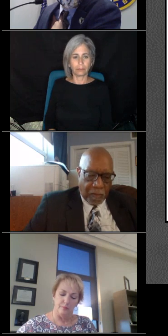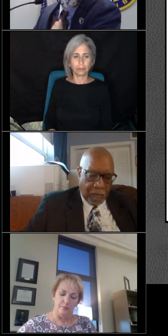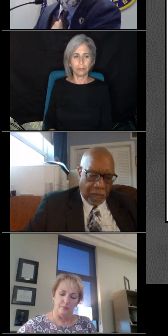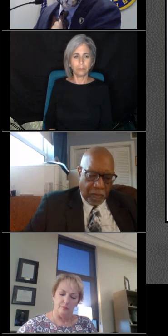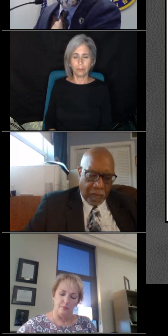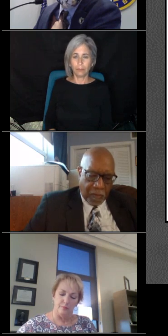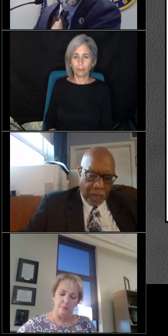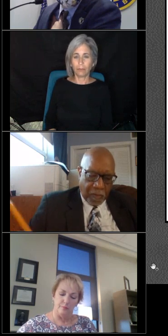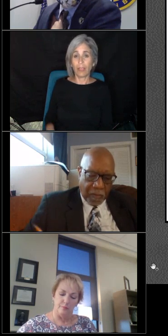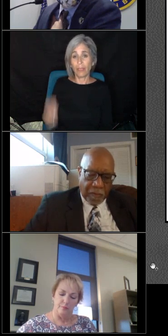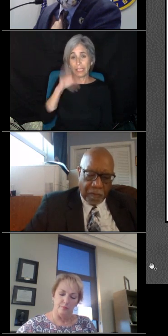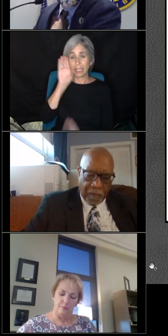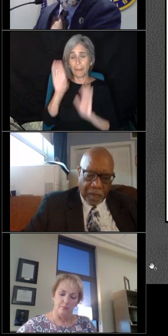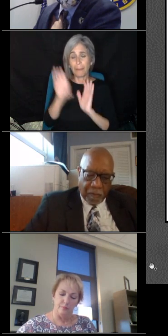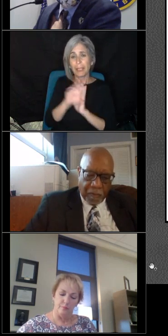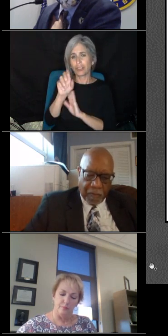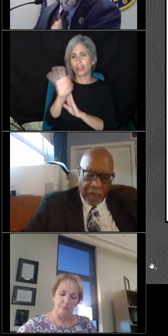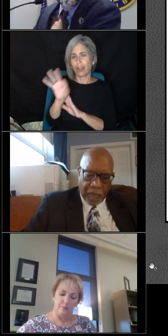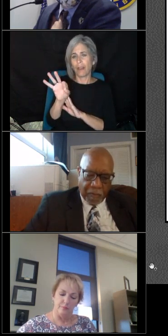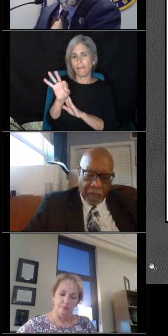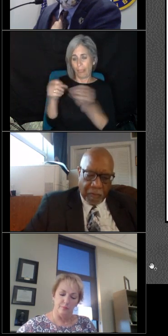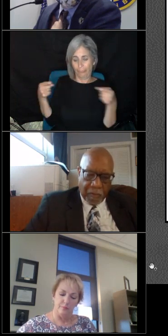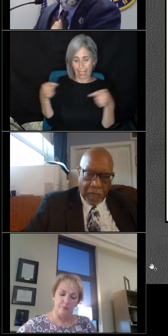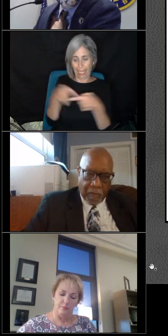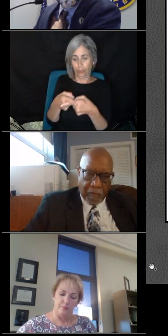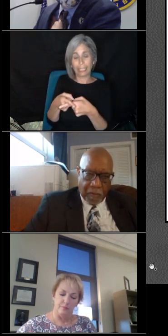This is the picture of the intersection.